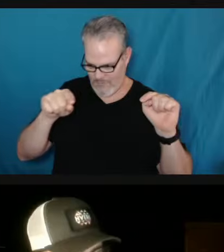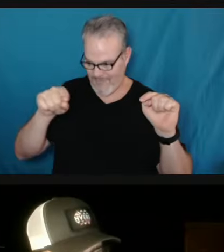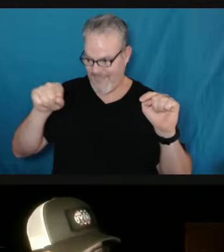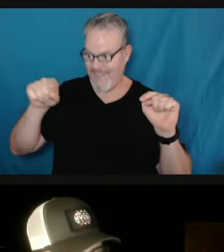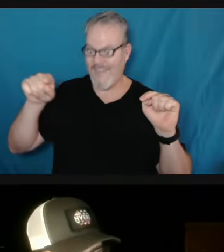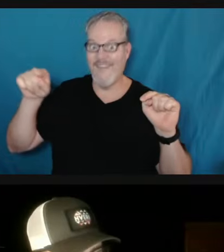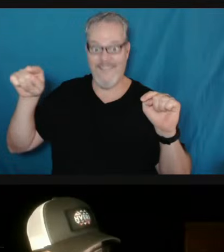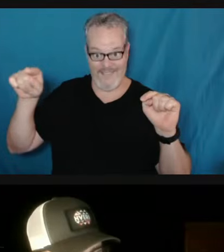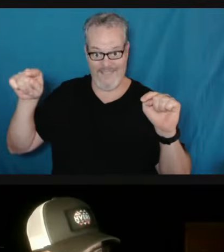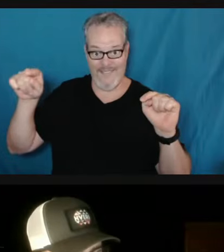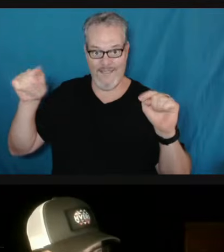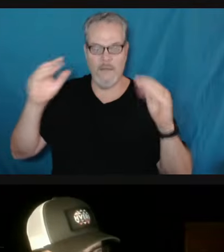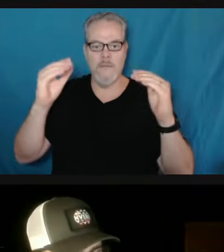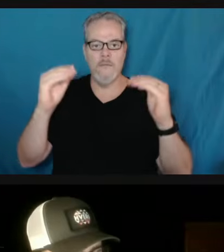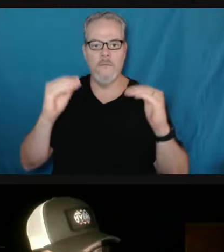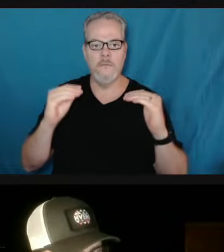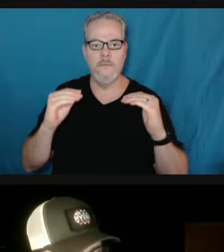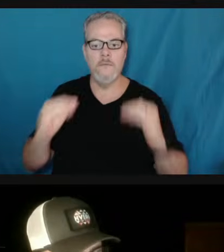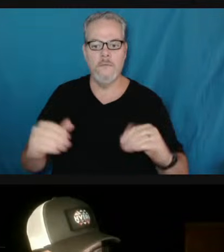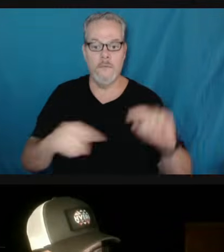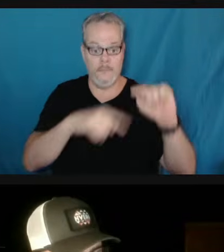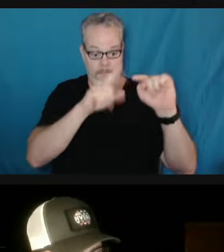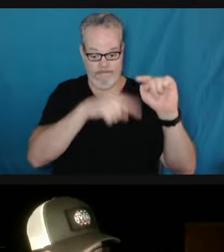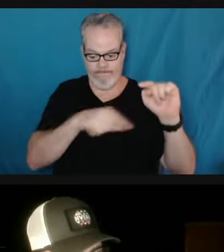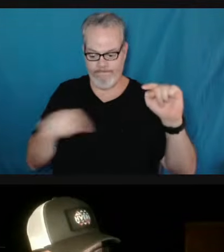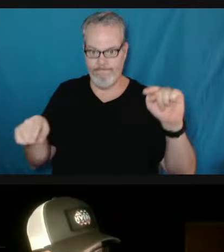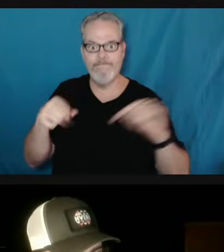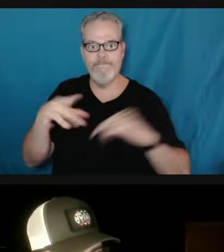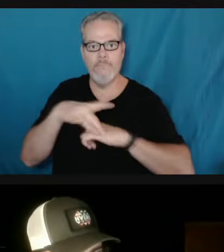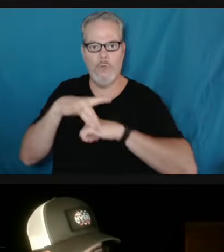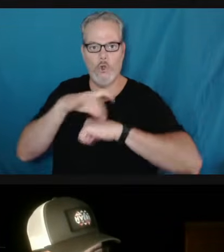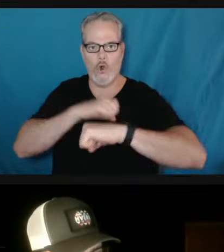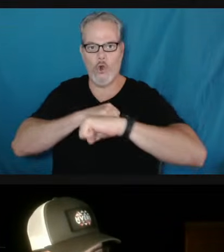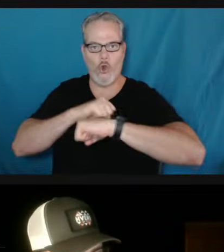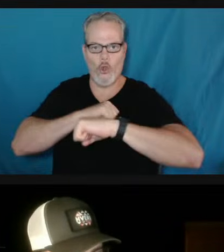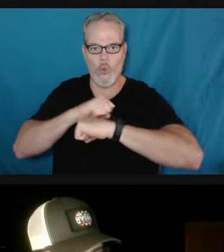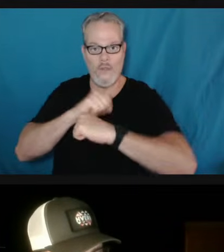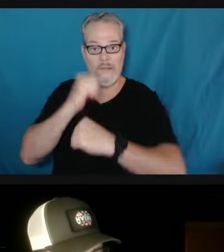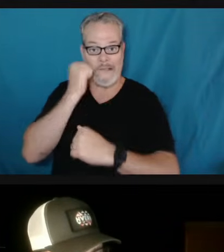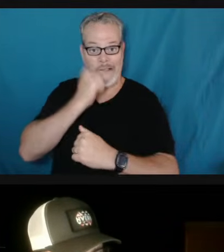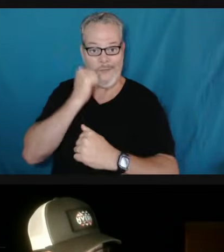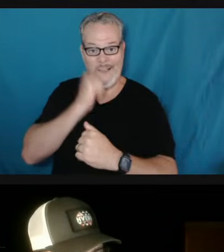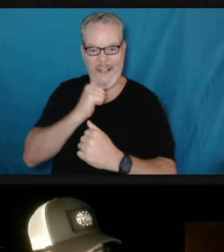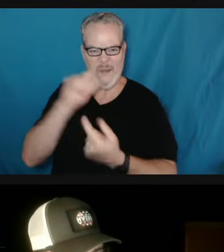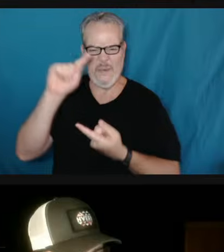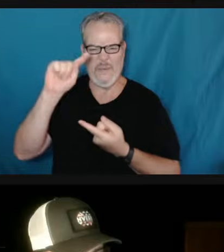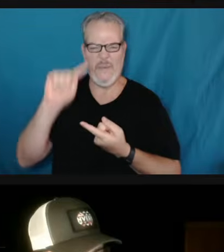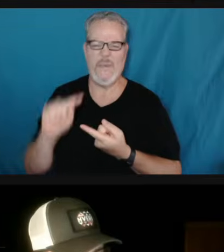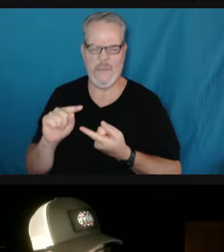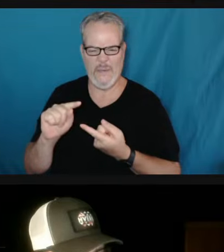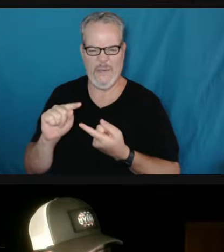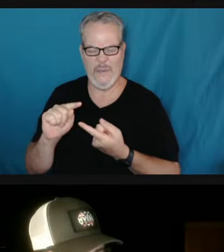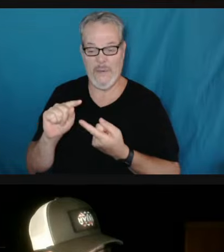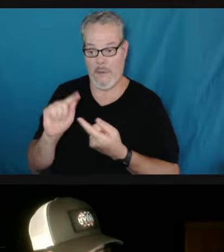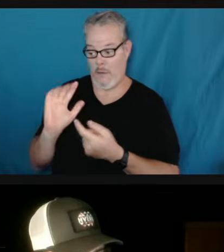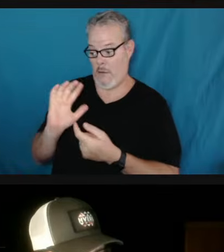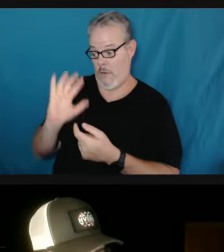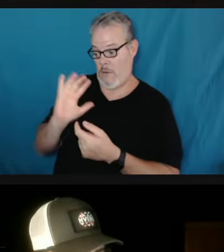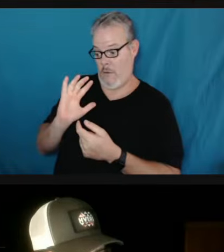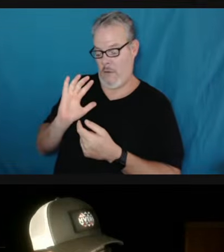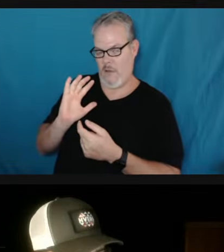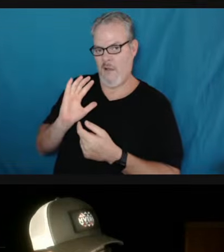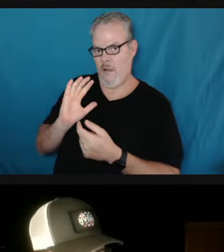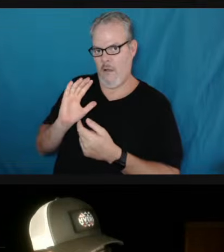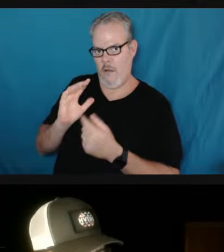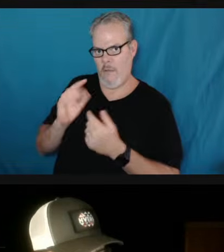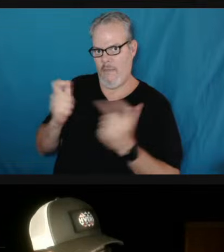The earthquakes have been low throughout here. Earthquakes per day were a little higher earlier in the week and really have slowed down quite a bit